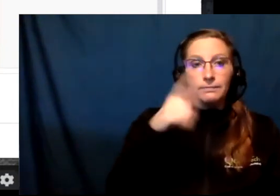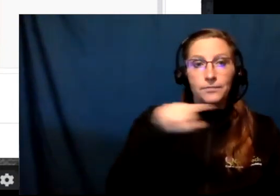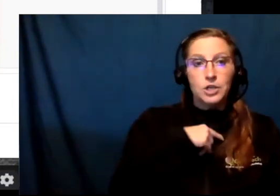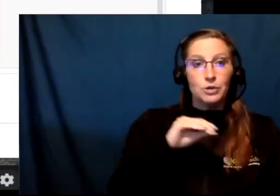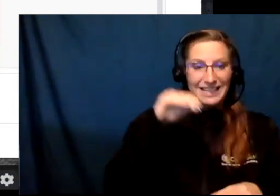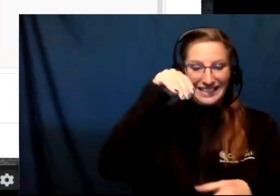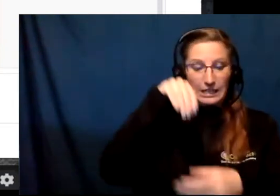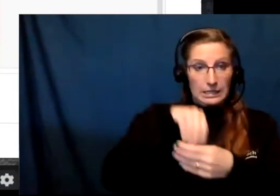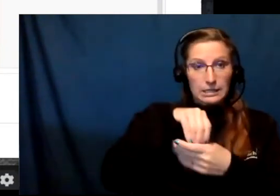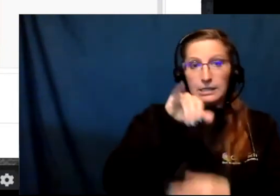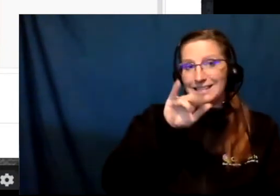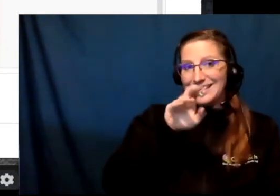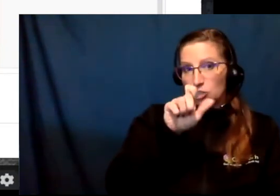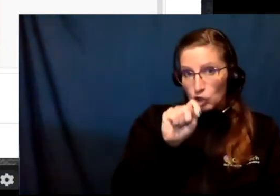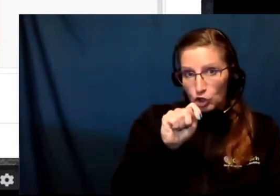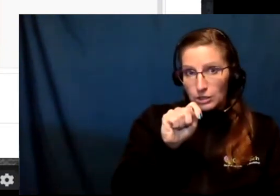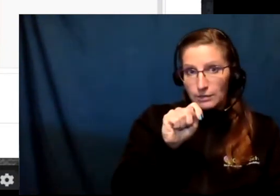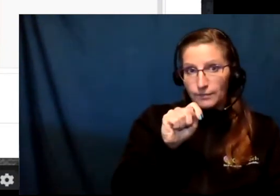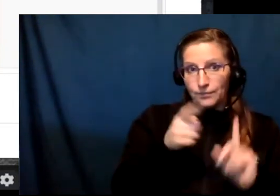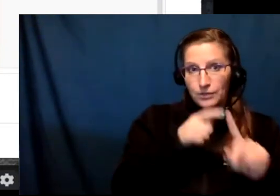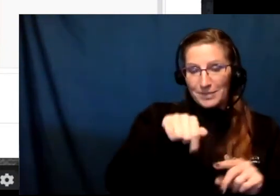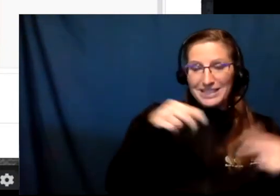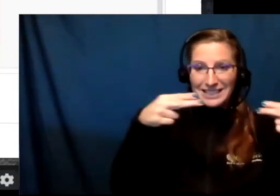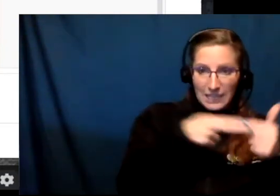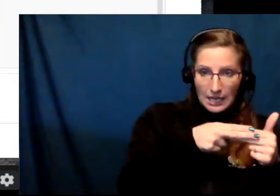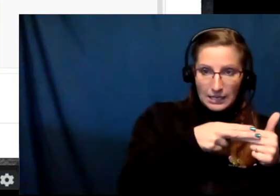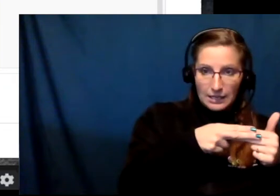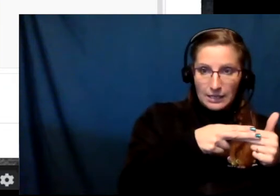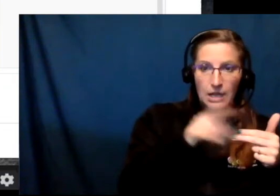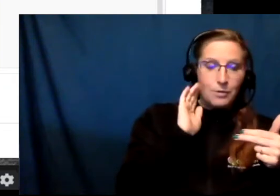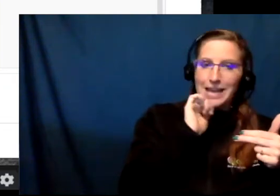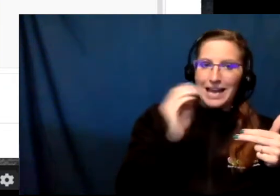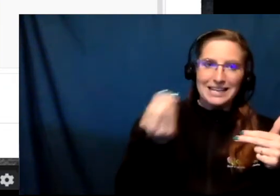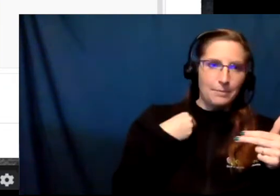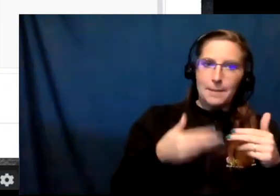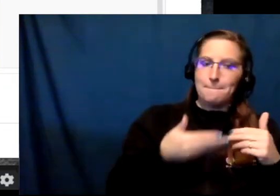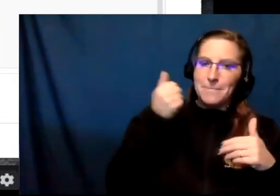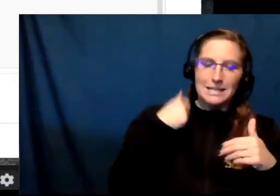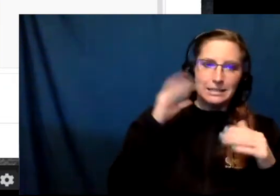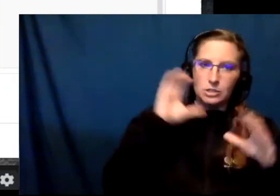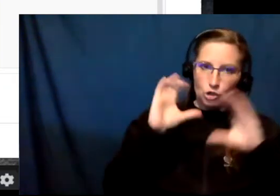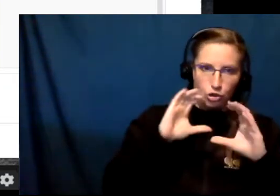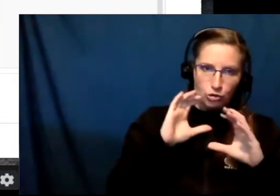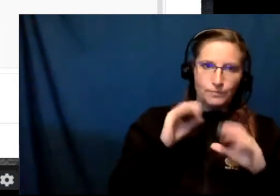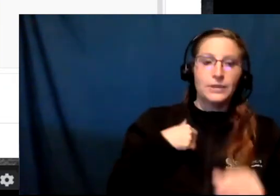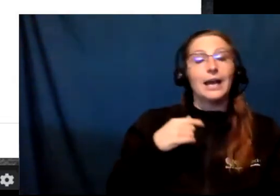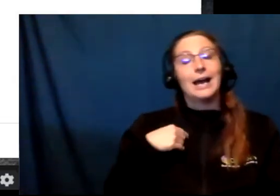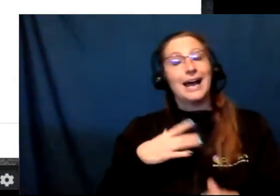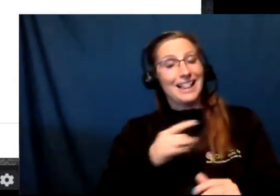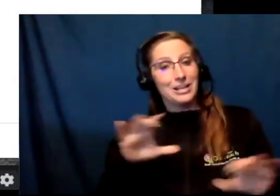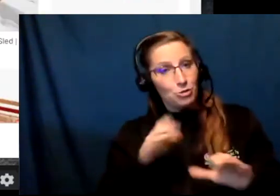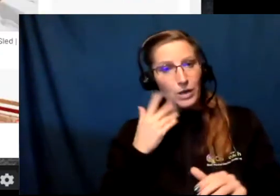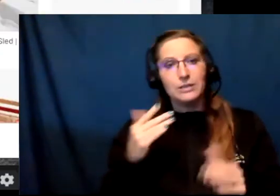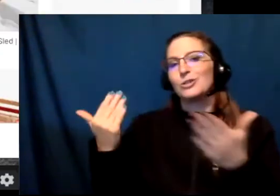Insert Image from this slide, it doesn't give me the best search results. So what I like to do is actually go into a